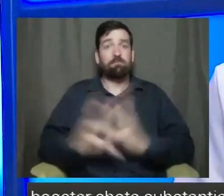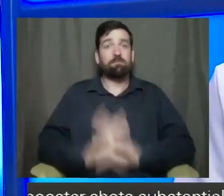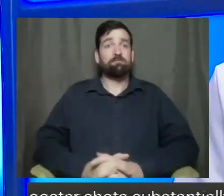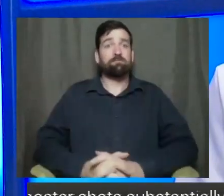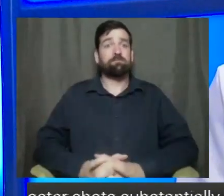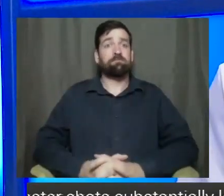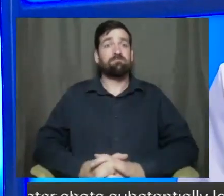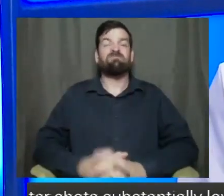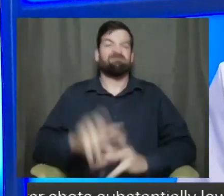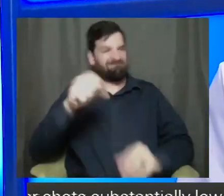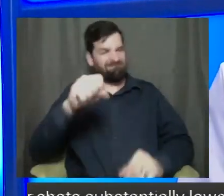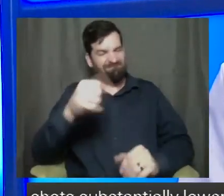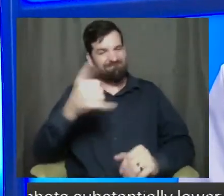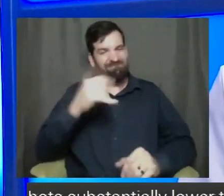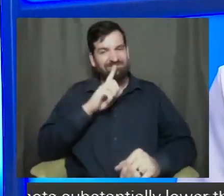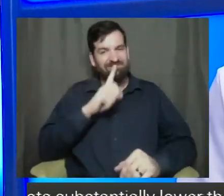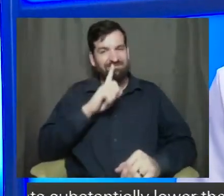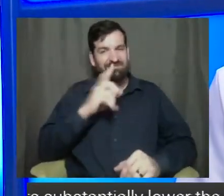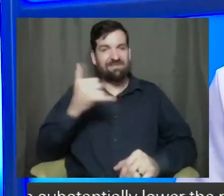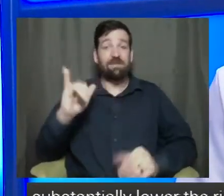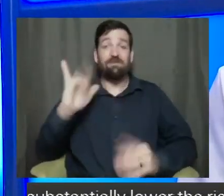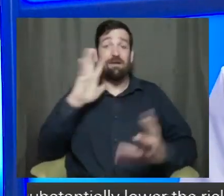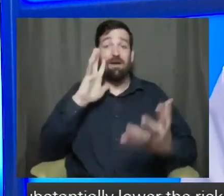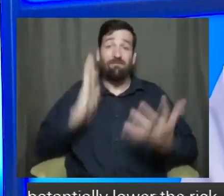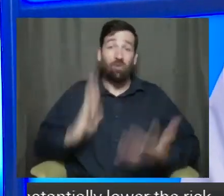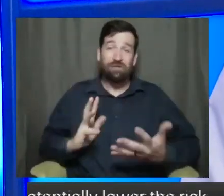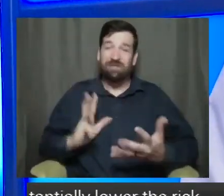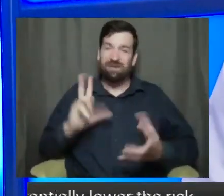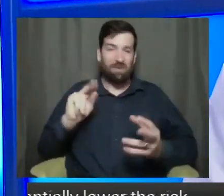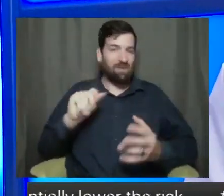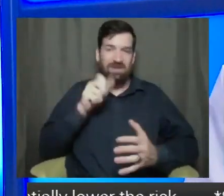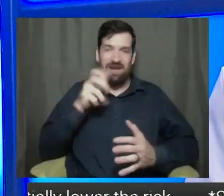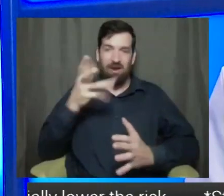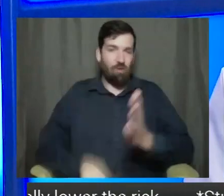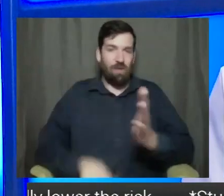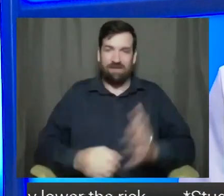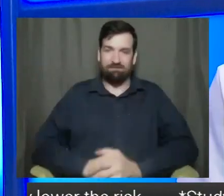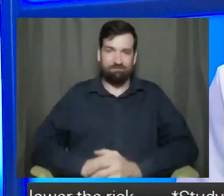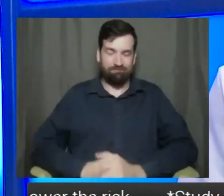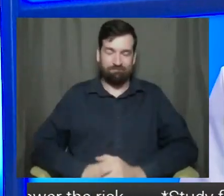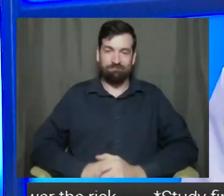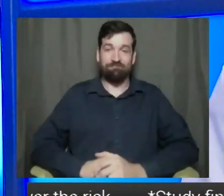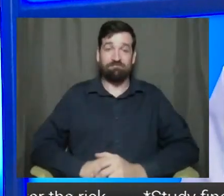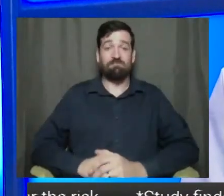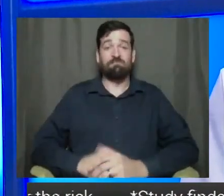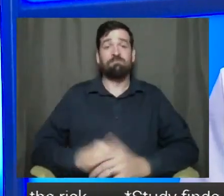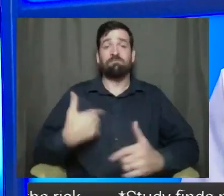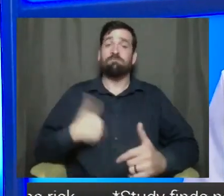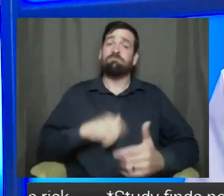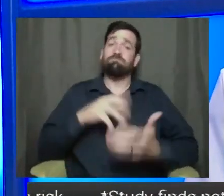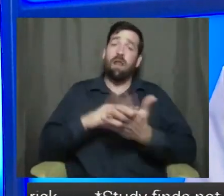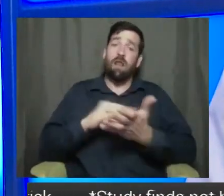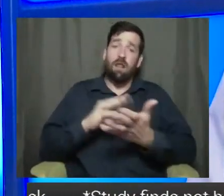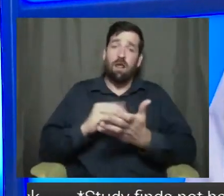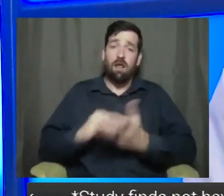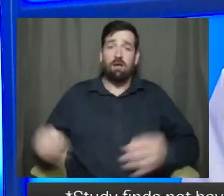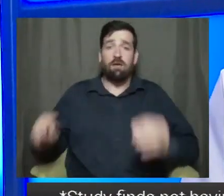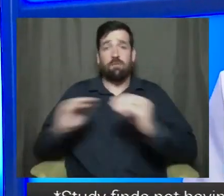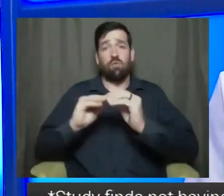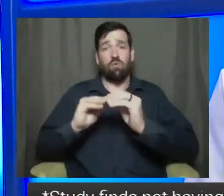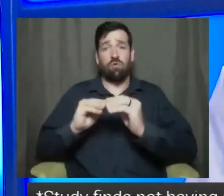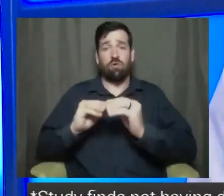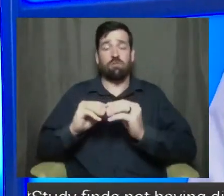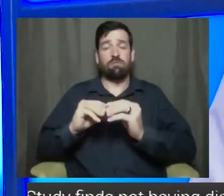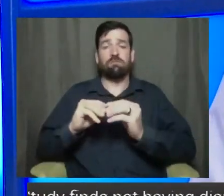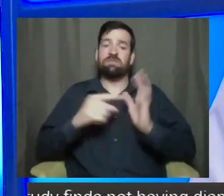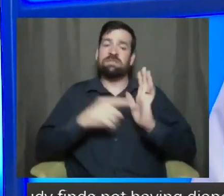a hot topic. Unfortunately, no, it has not gone away. But certainly we're learning more about the symptoms of menopause